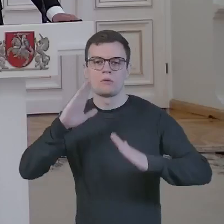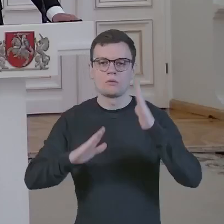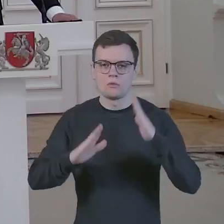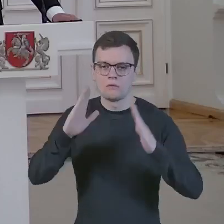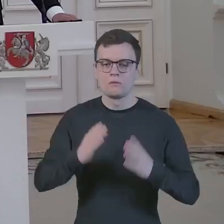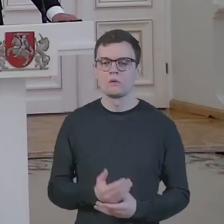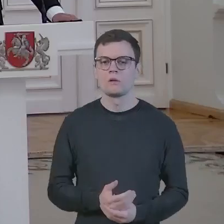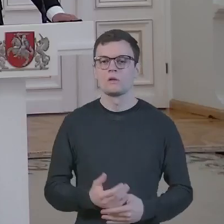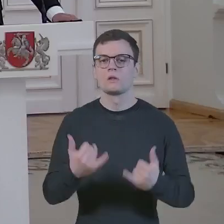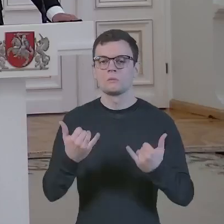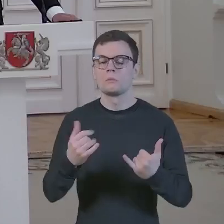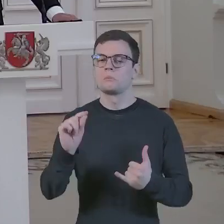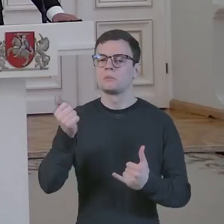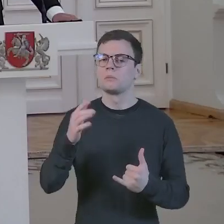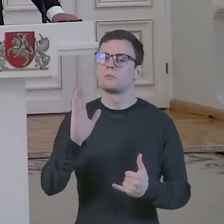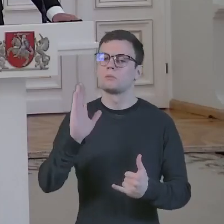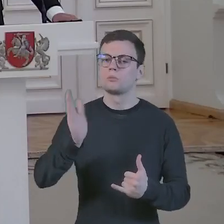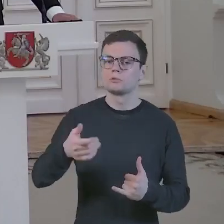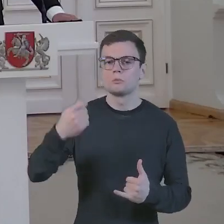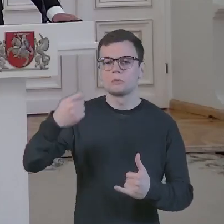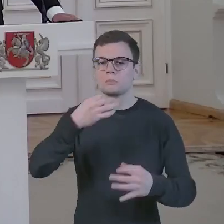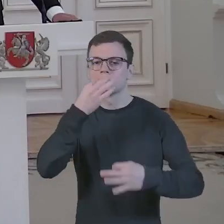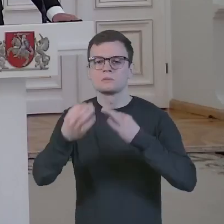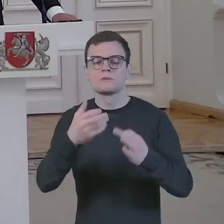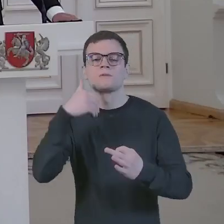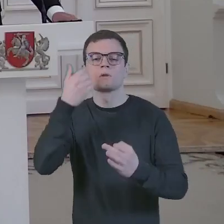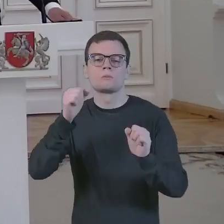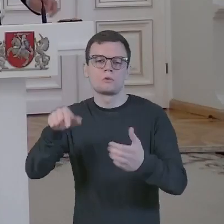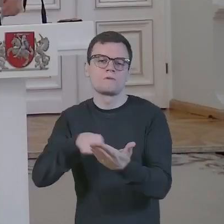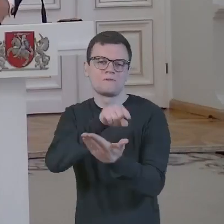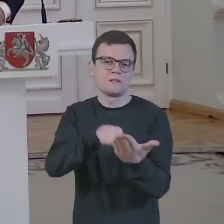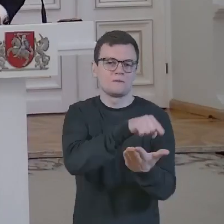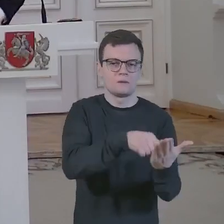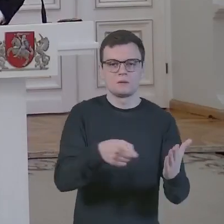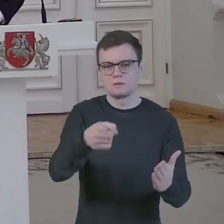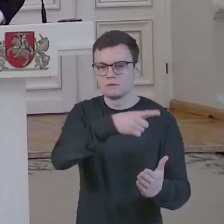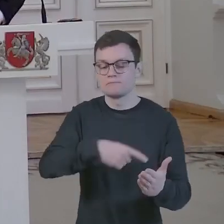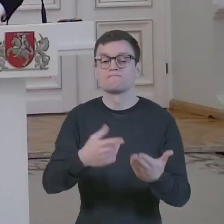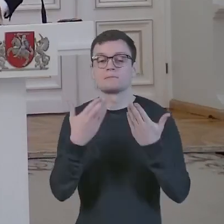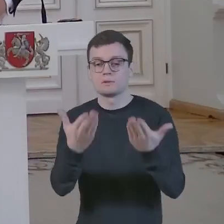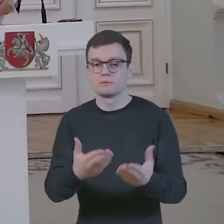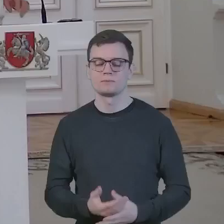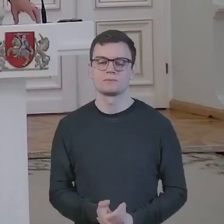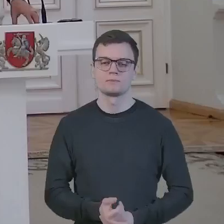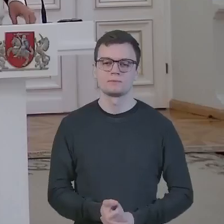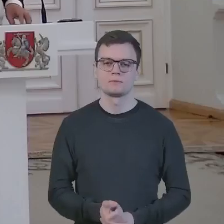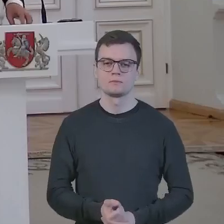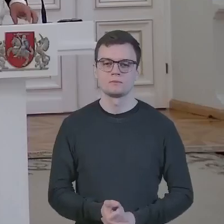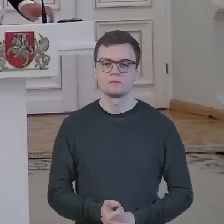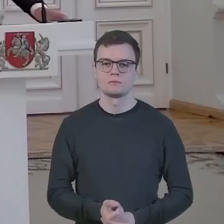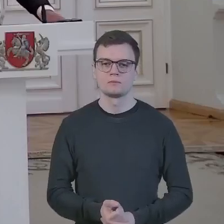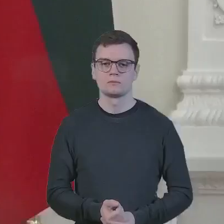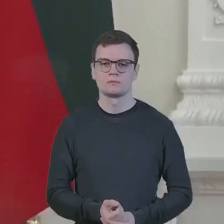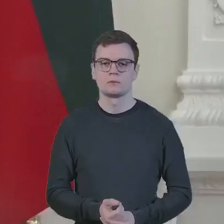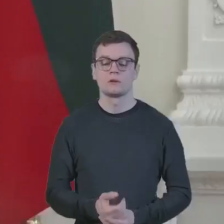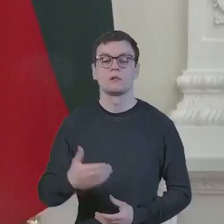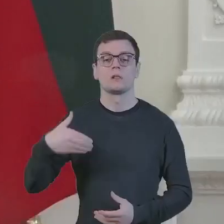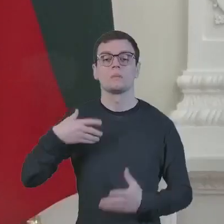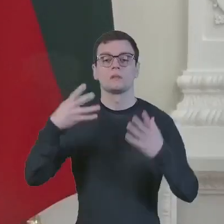two presidents. First, statements by the presidents and then questions by you. Thank